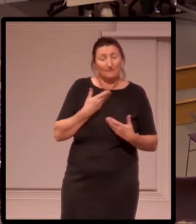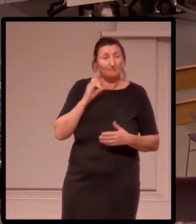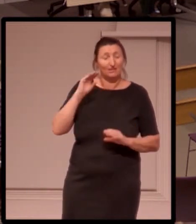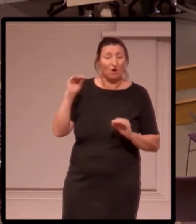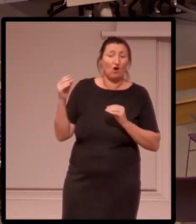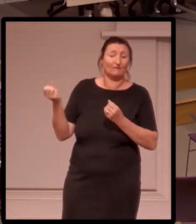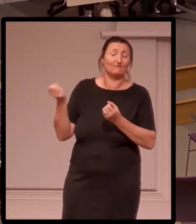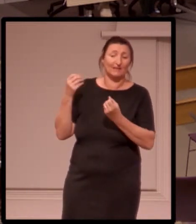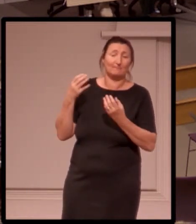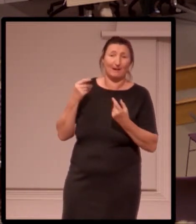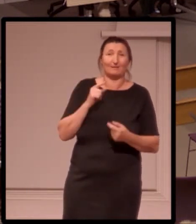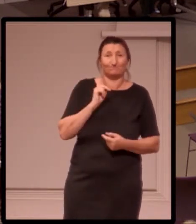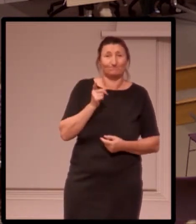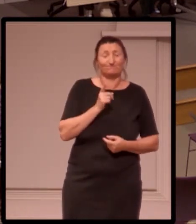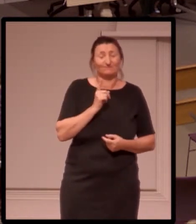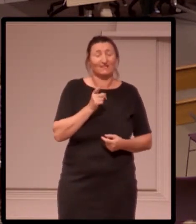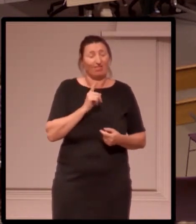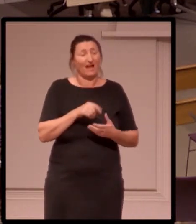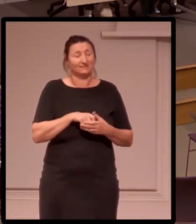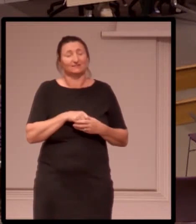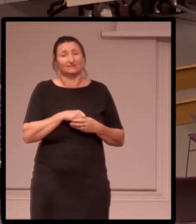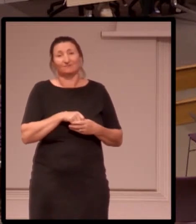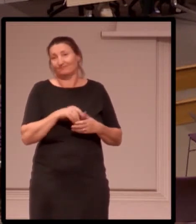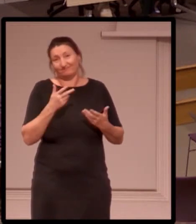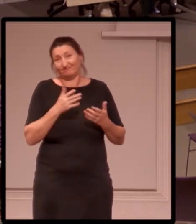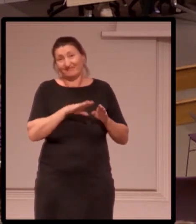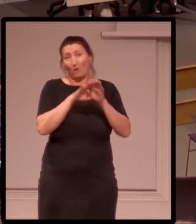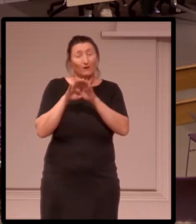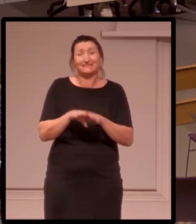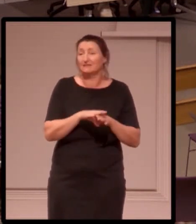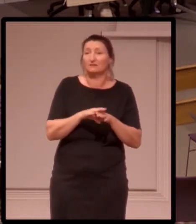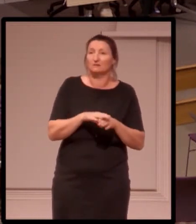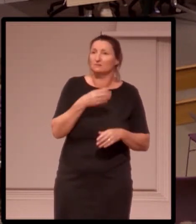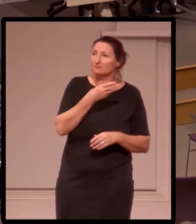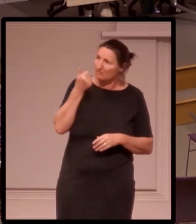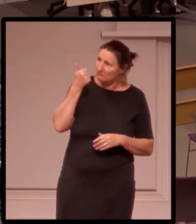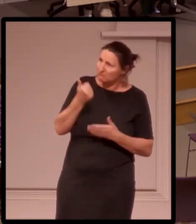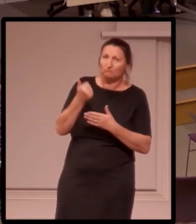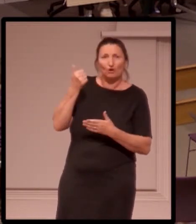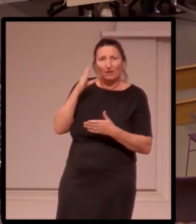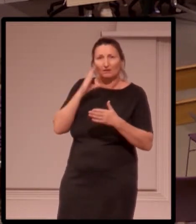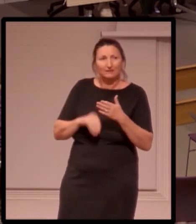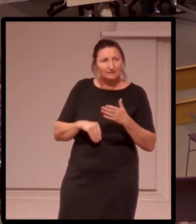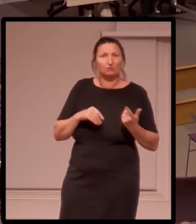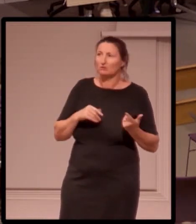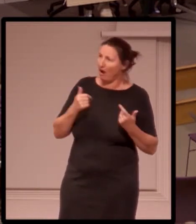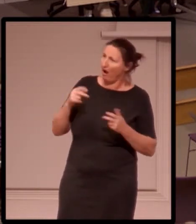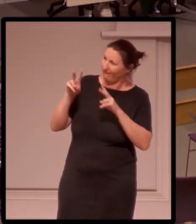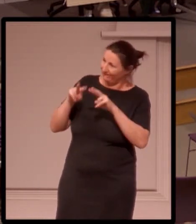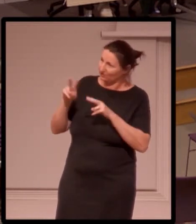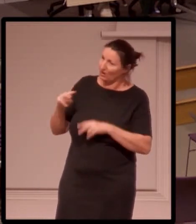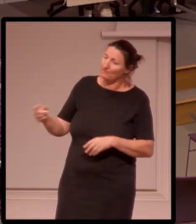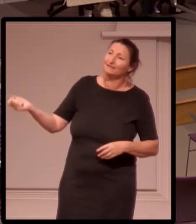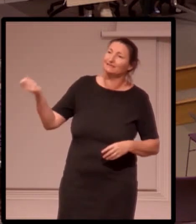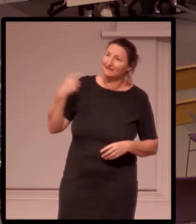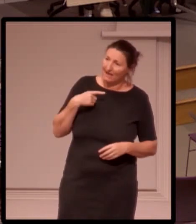from our groups, unfortunately. Back to the inconsistency. Some had good experiences. They were getting videos sent to them of